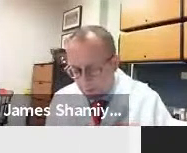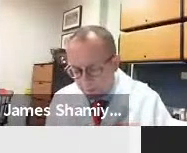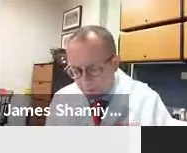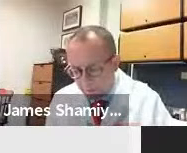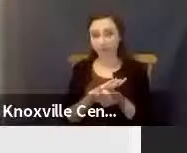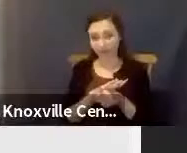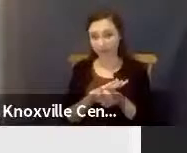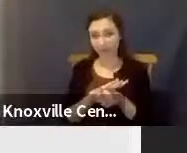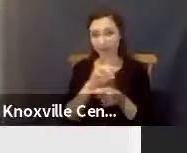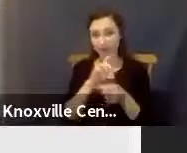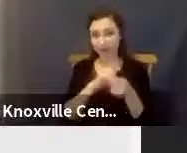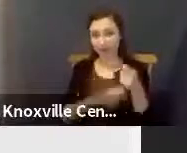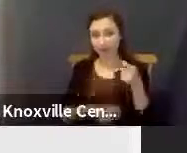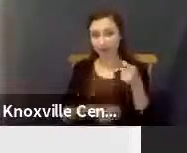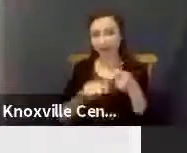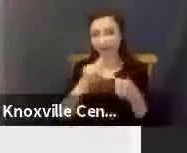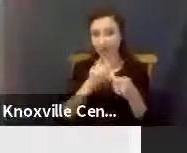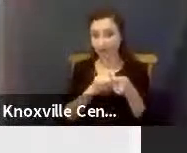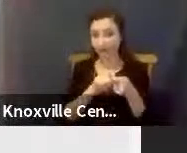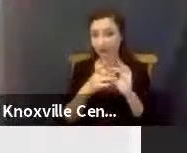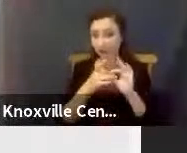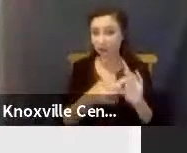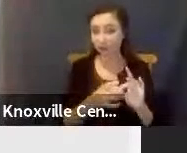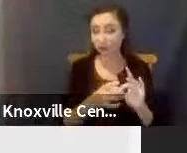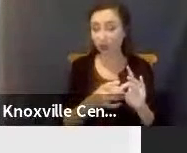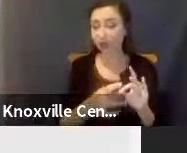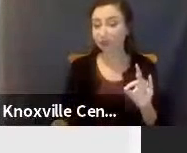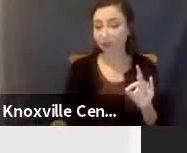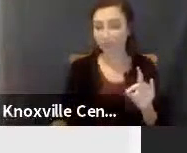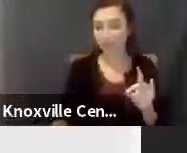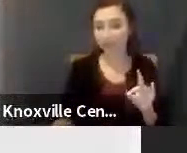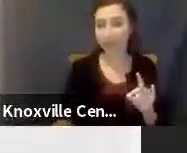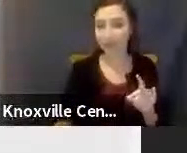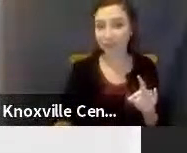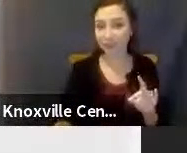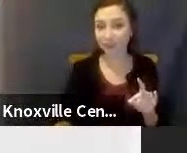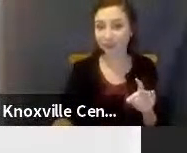in specific reference to paragraph 11,